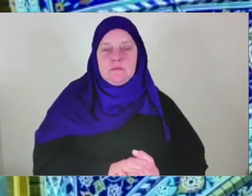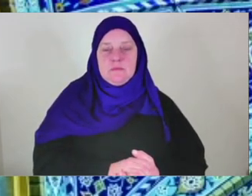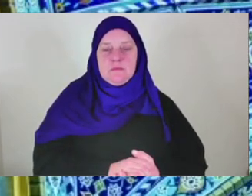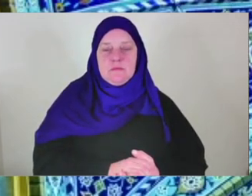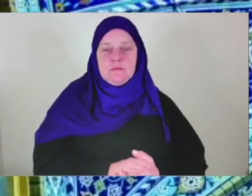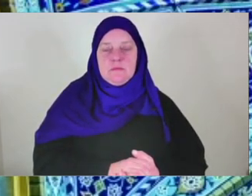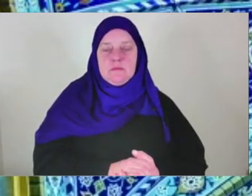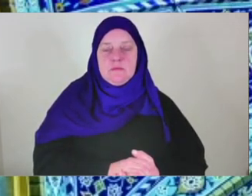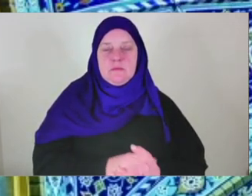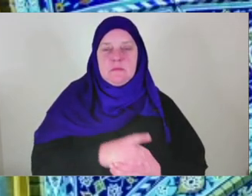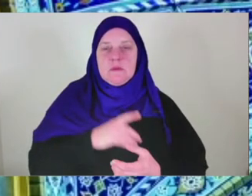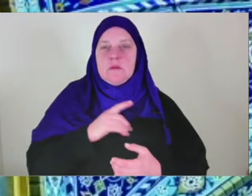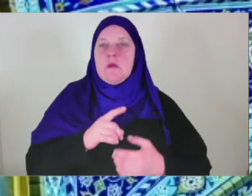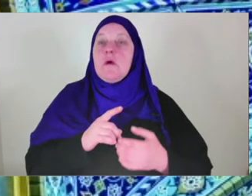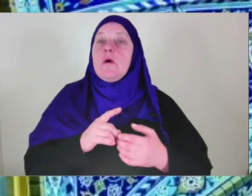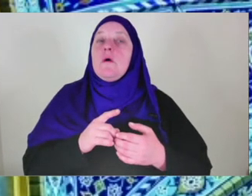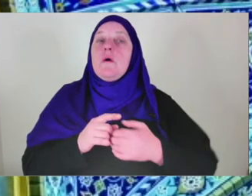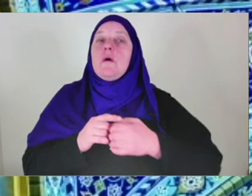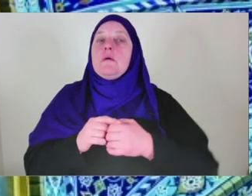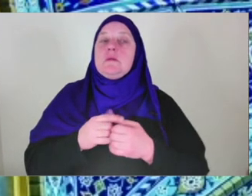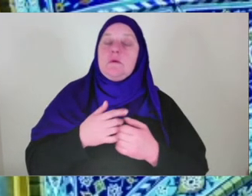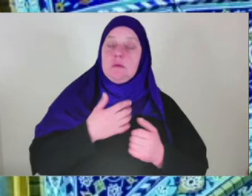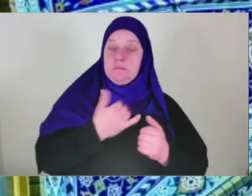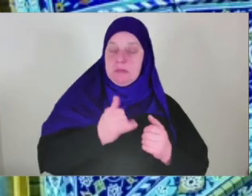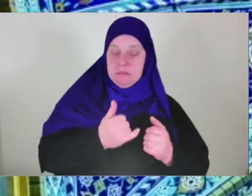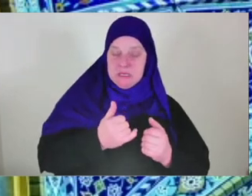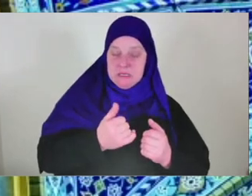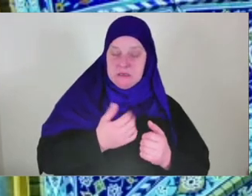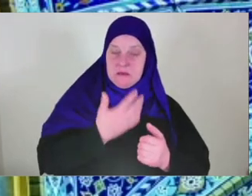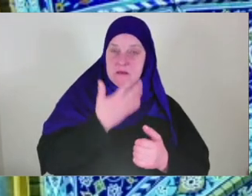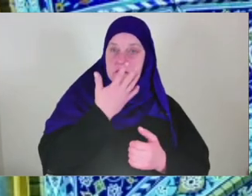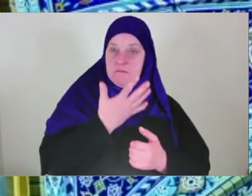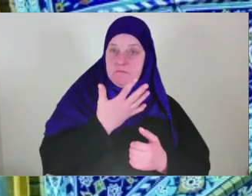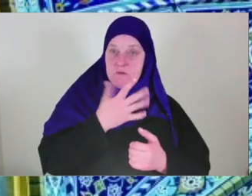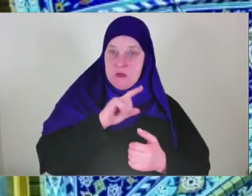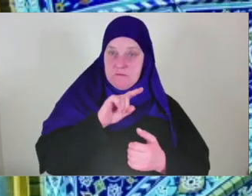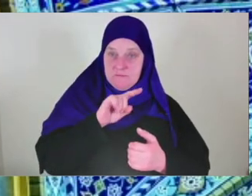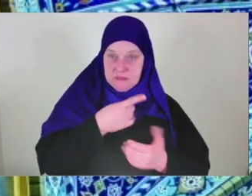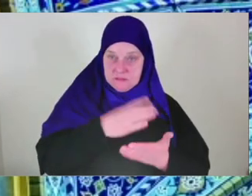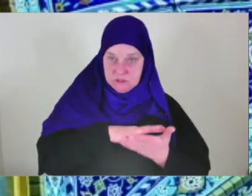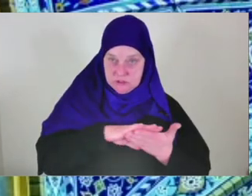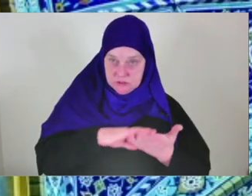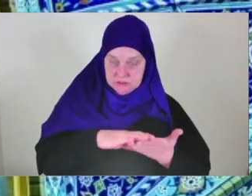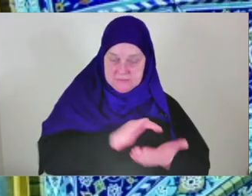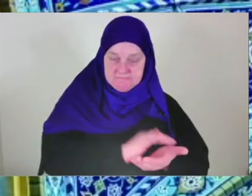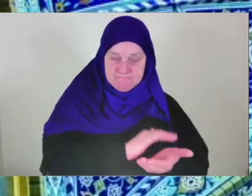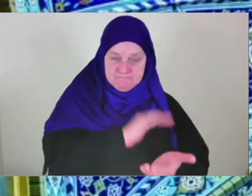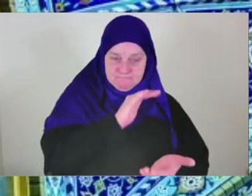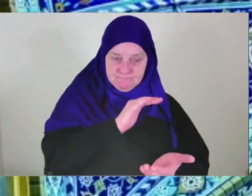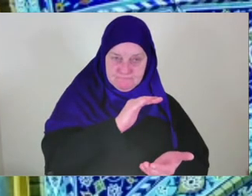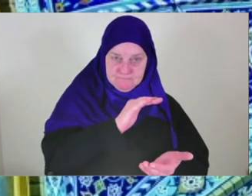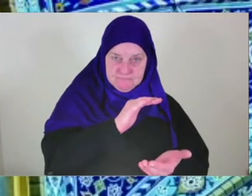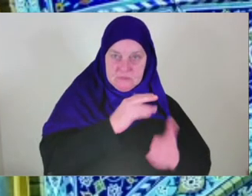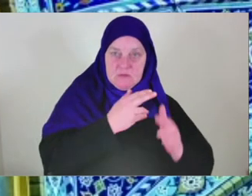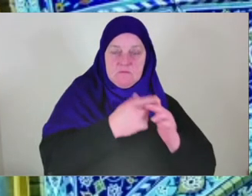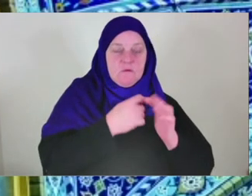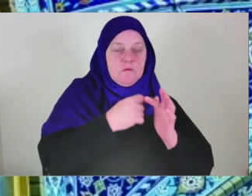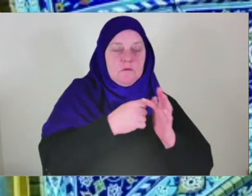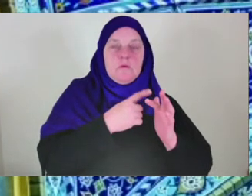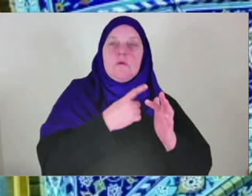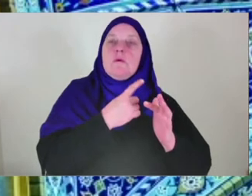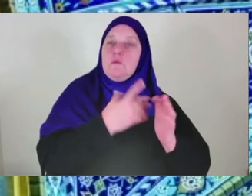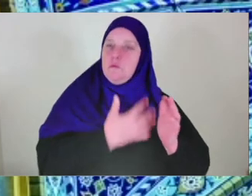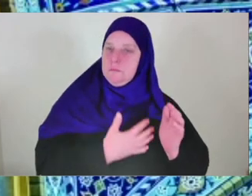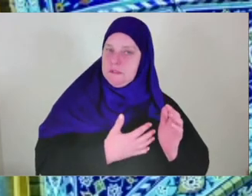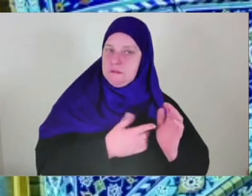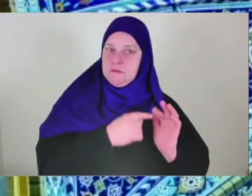my Khums, but I don't pay it now in case of any emergency arises. I keep it until the end of the year. Then at the end of